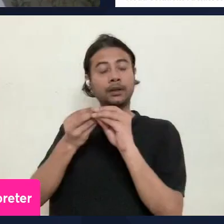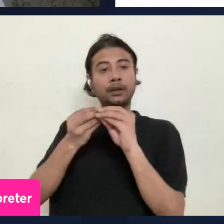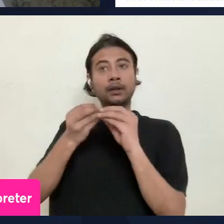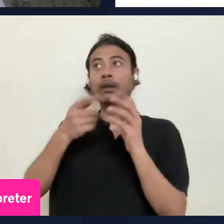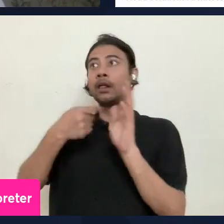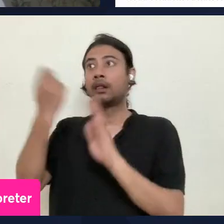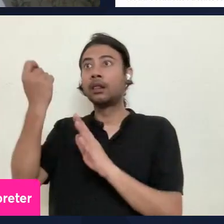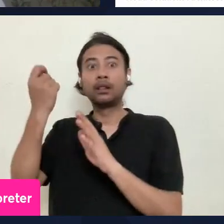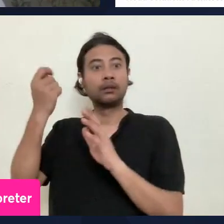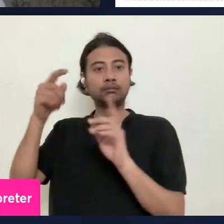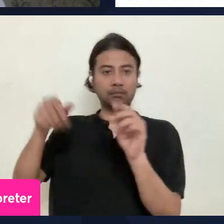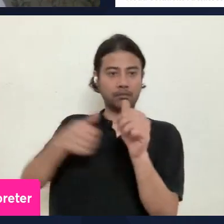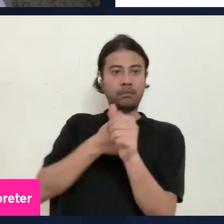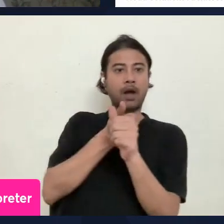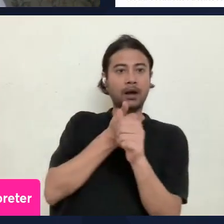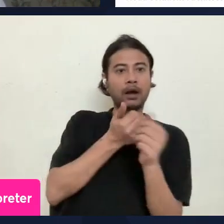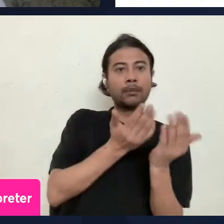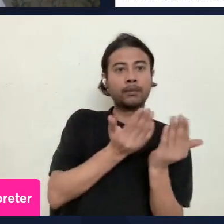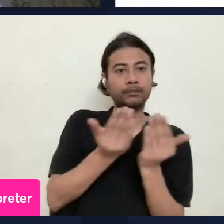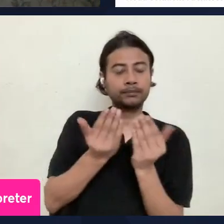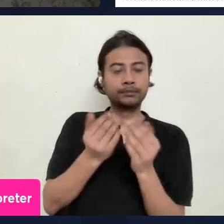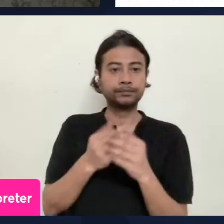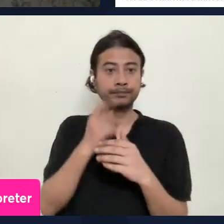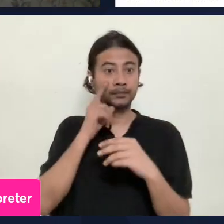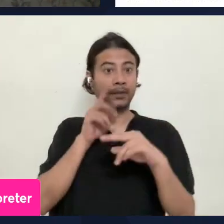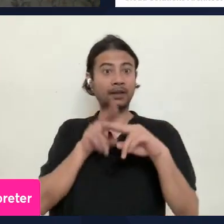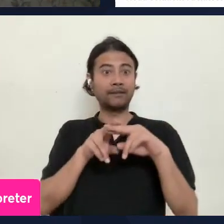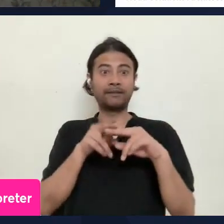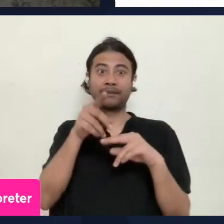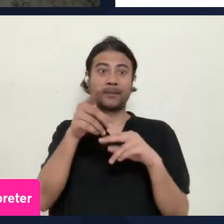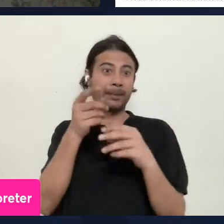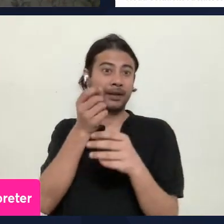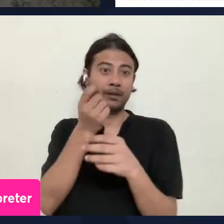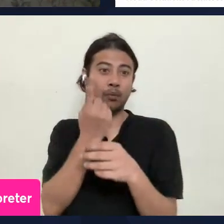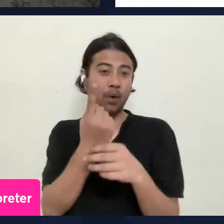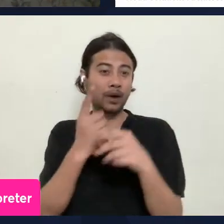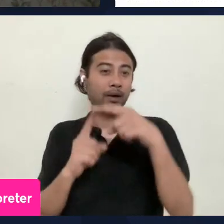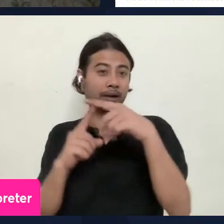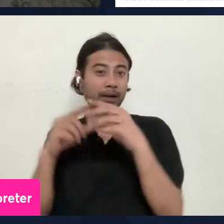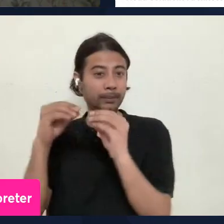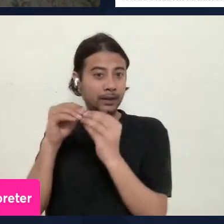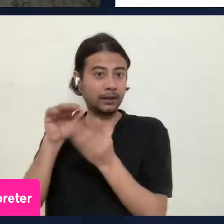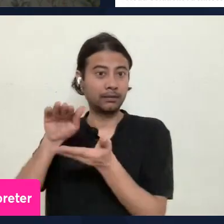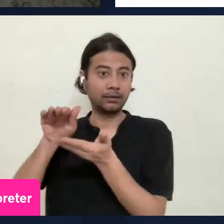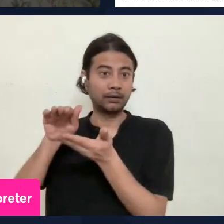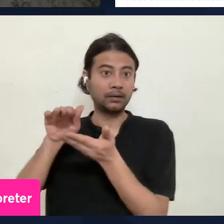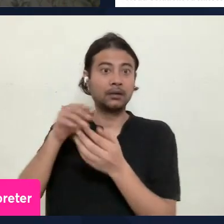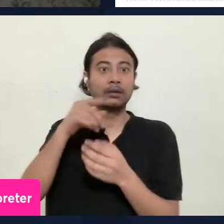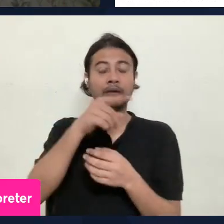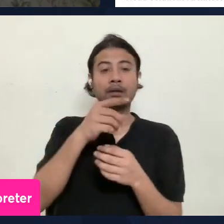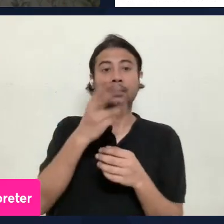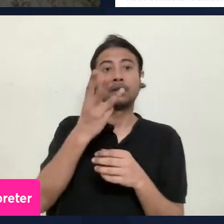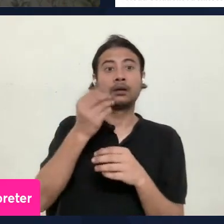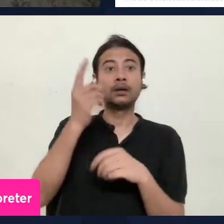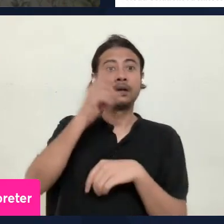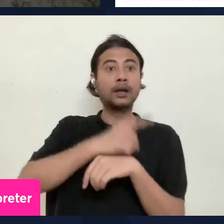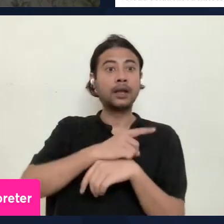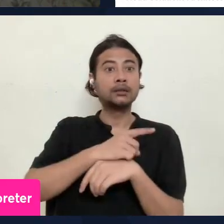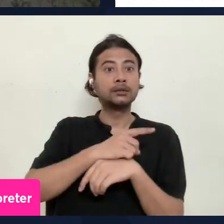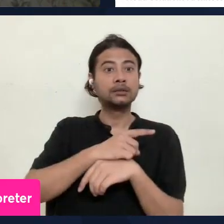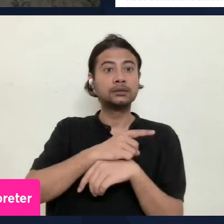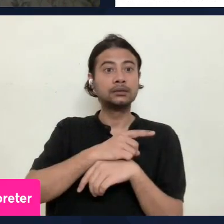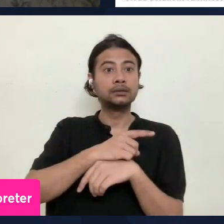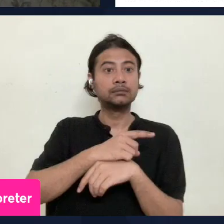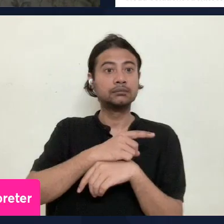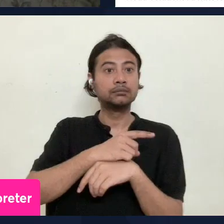you think about it, if you've got a 1 terabyte volume, if you capture a daily snapshot for 30 days, with some storage, you could have, say,